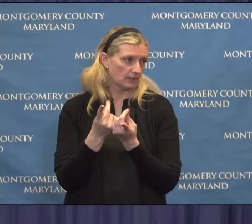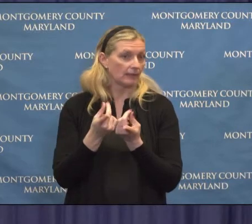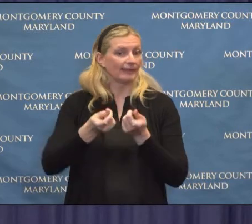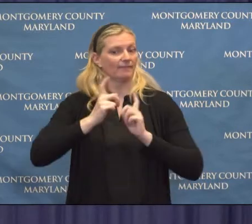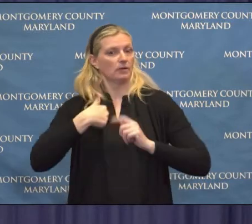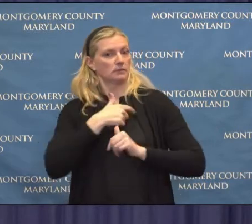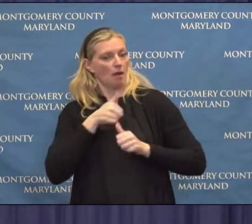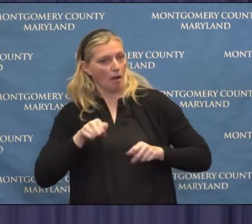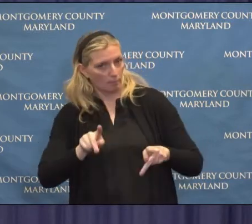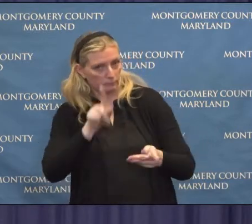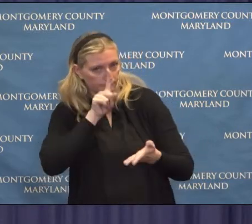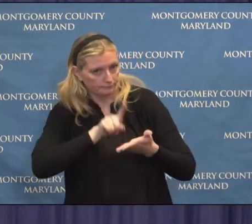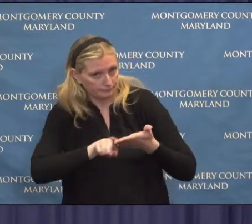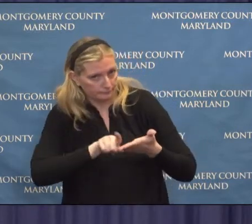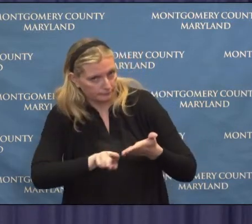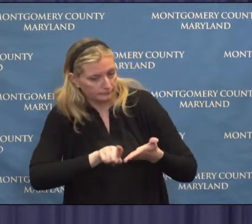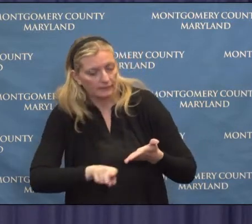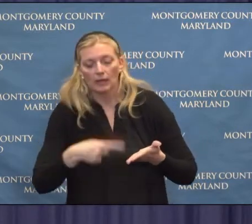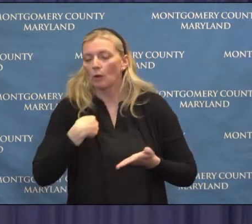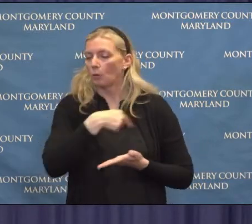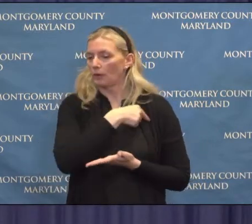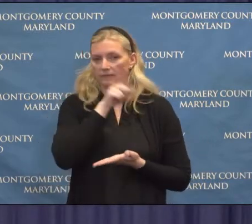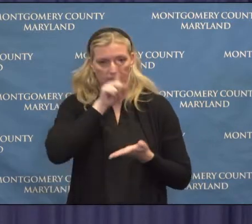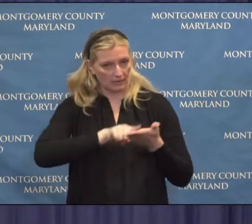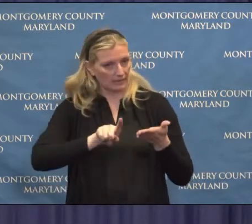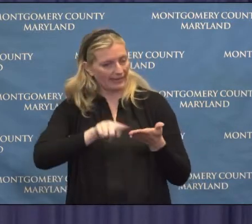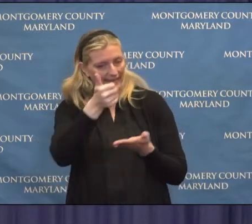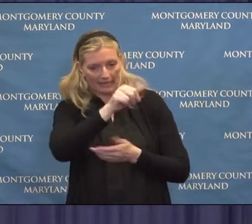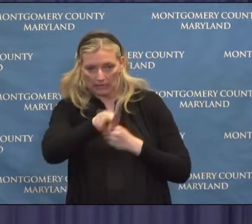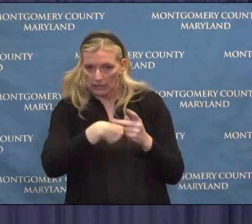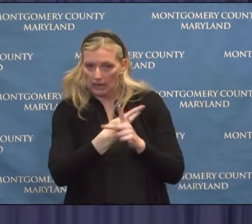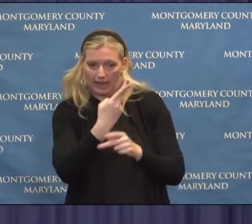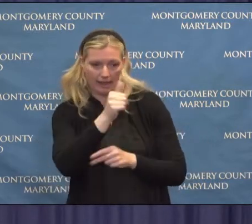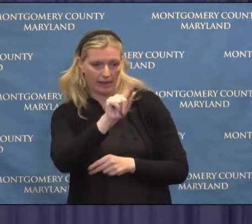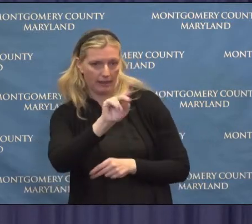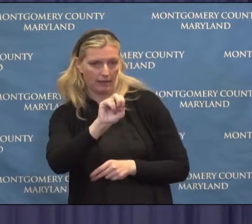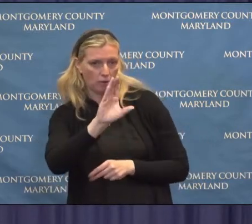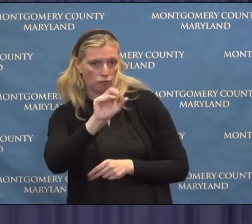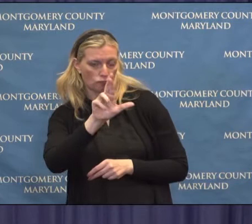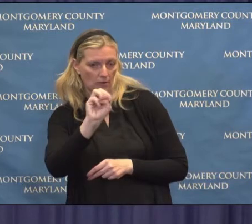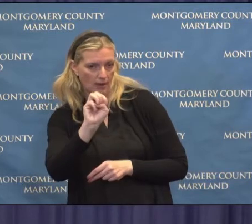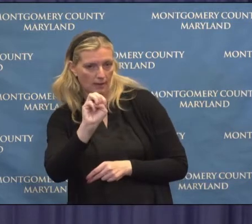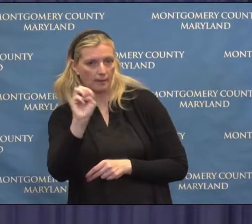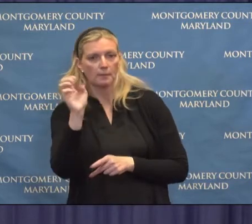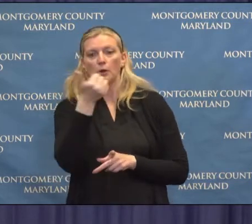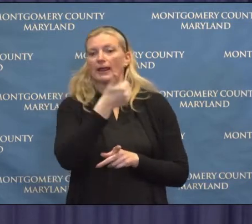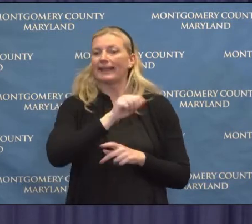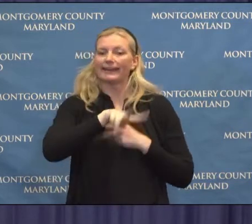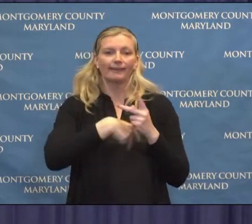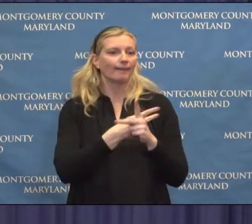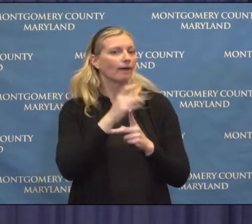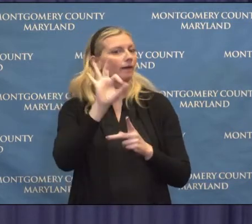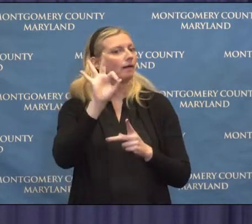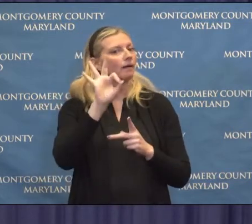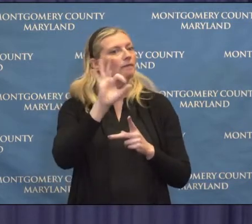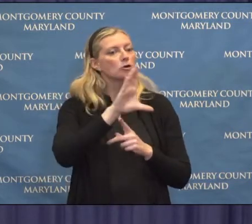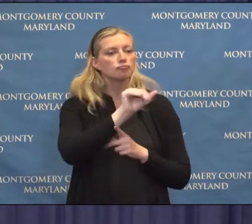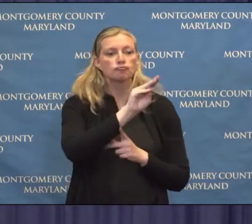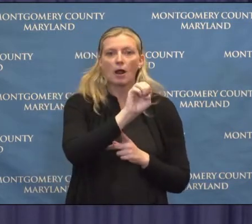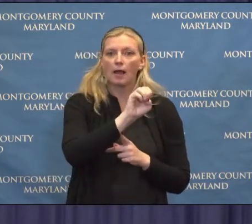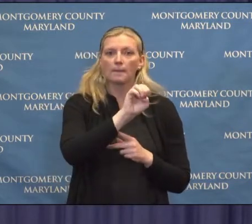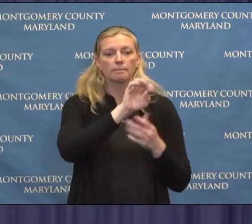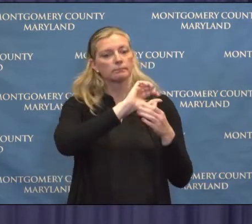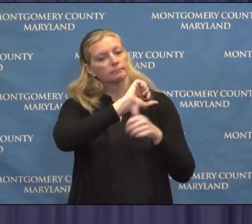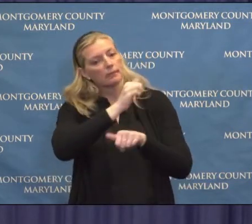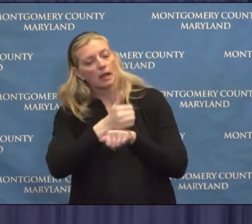investigate. We investigate all hate crimes and bias incidents in Montgomery County particularly based upon